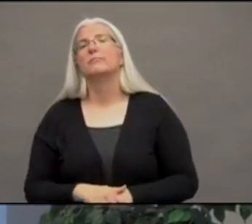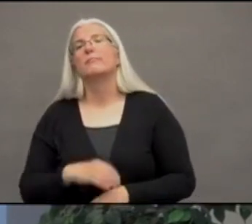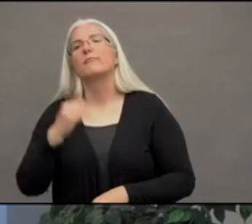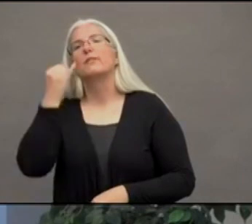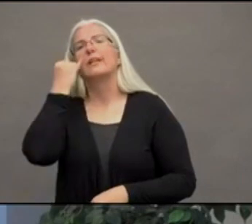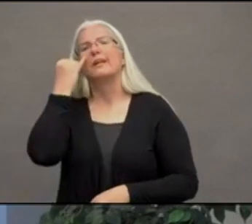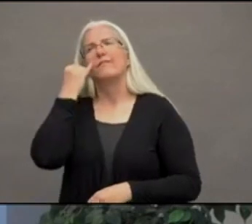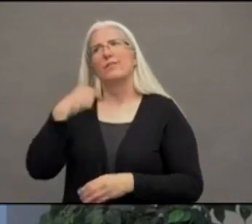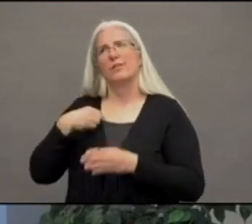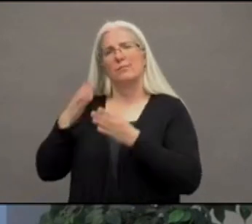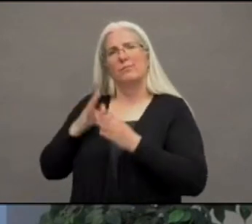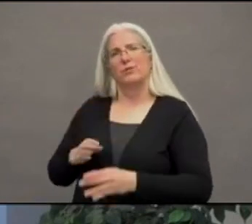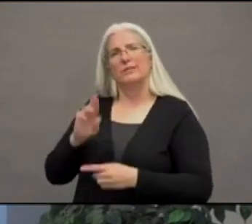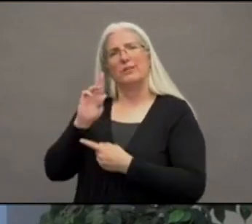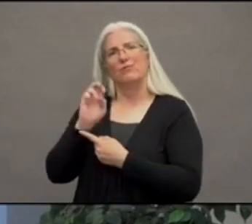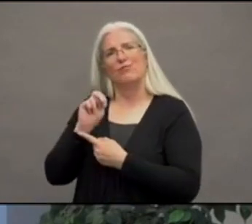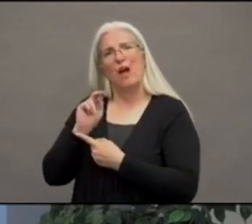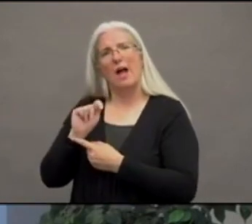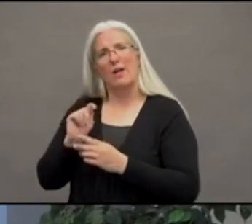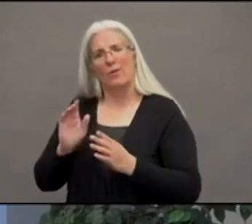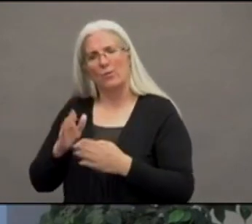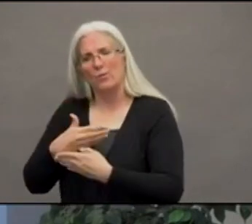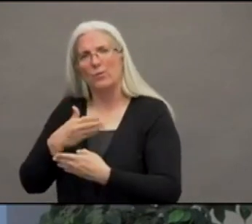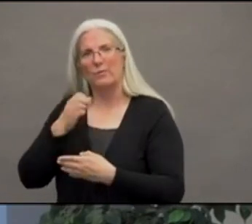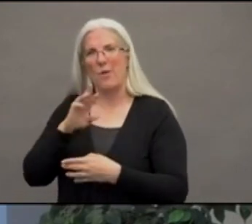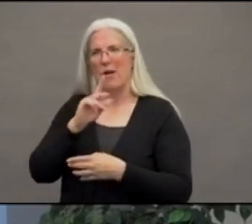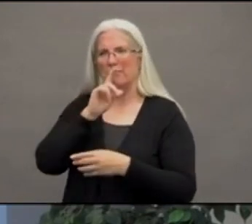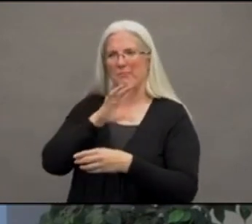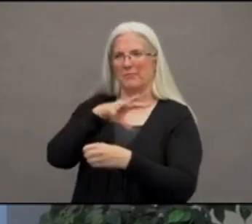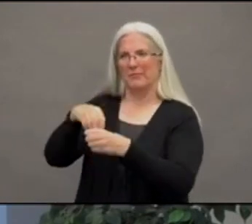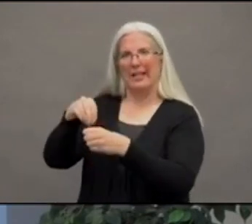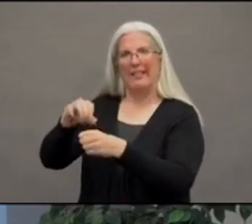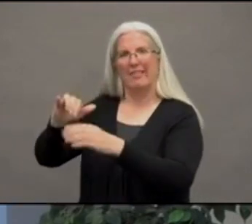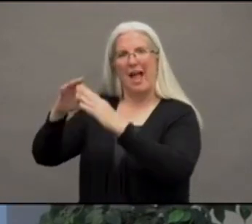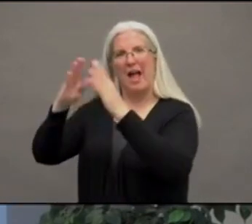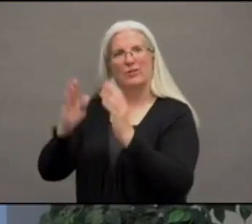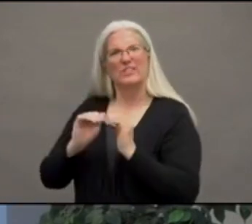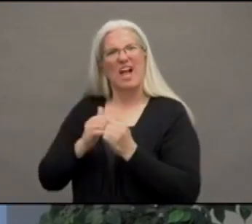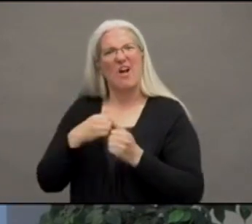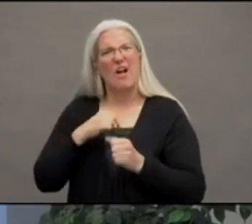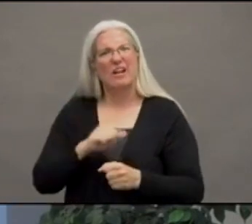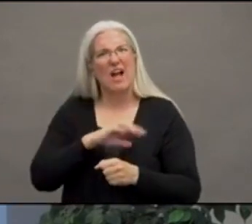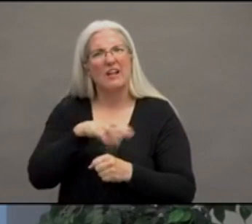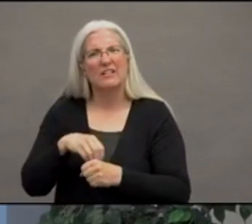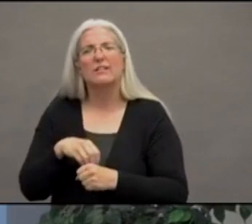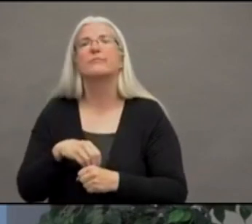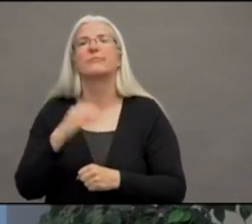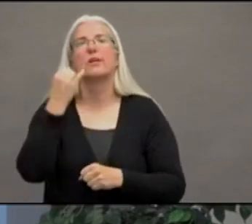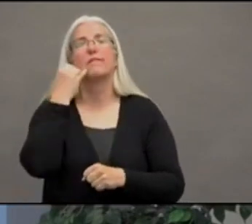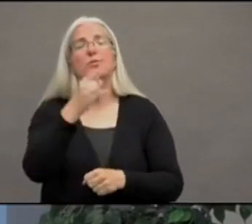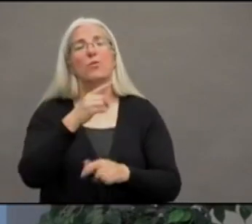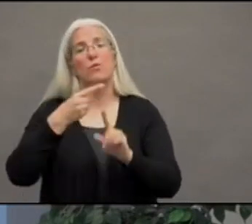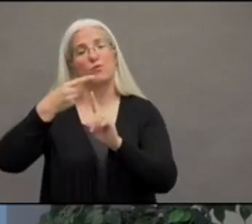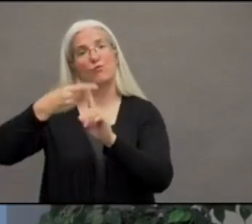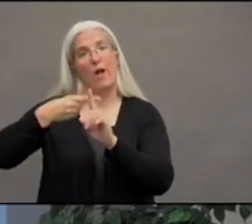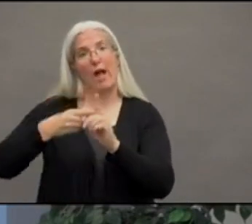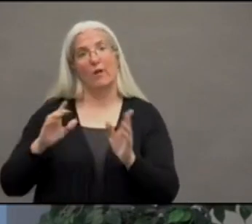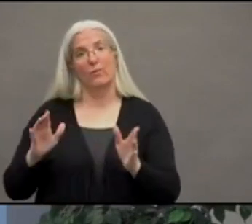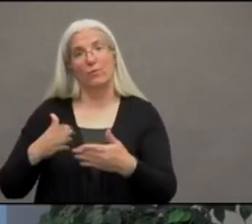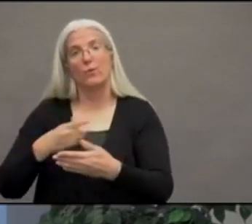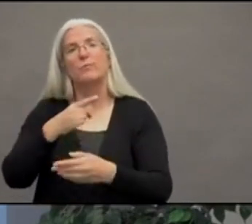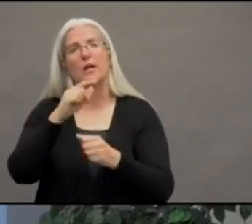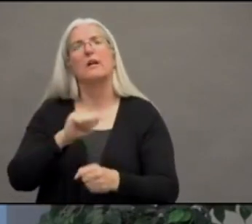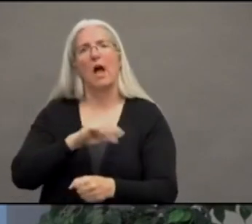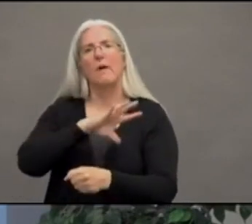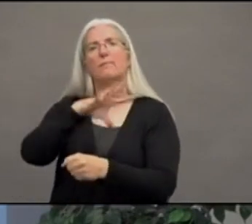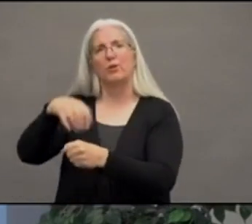address? How do they participate? It's a great question. If you're renting a room, you can participate. It's up to you and your